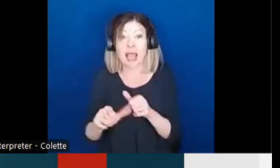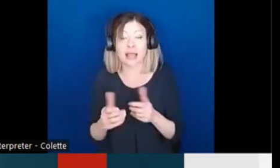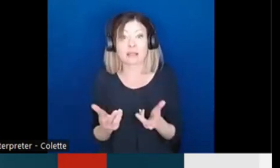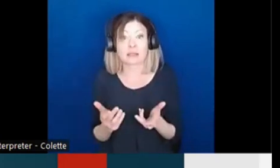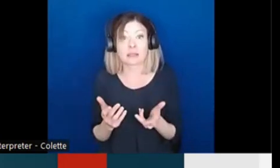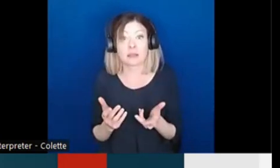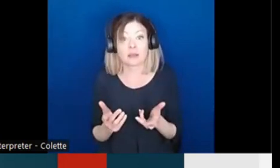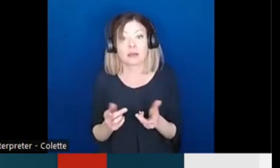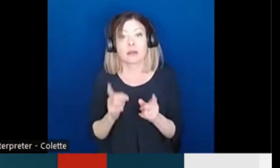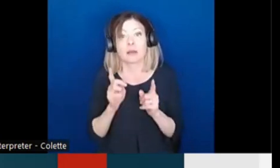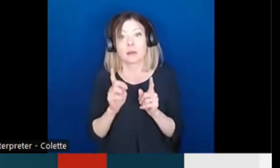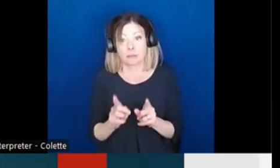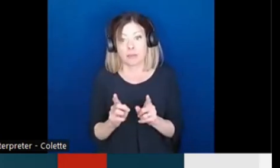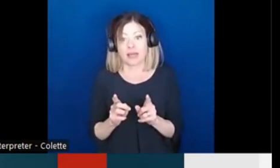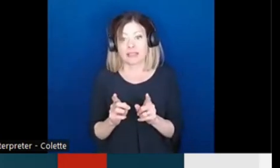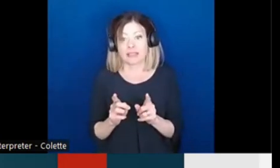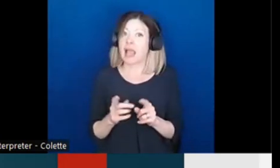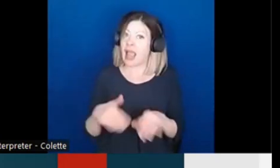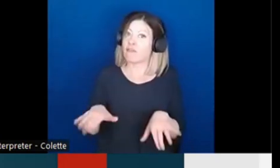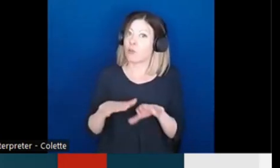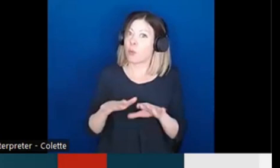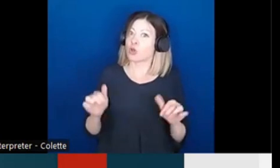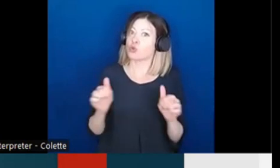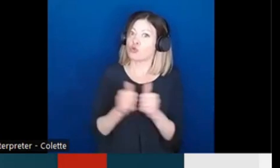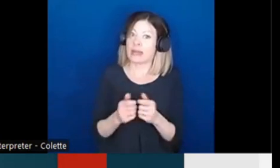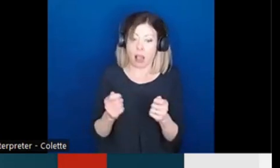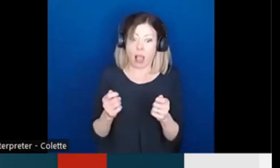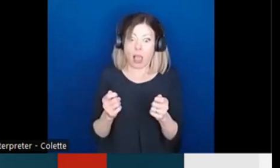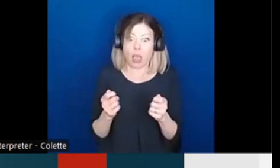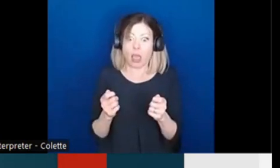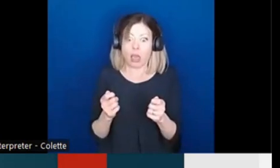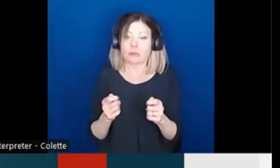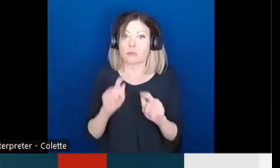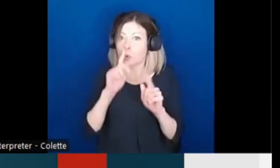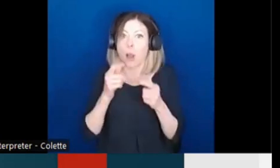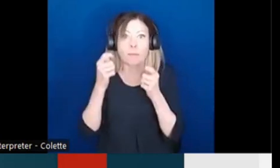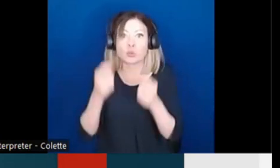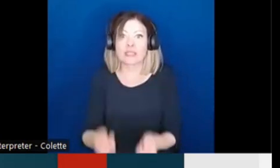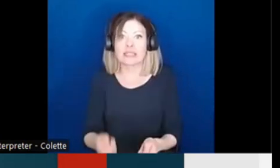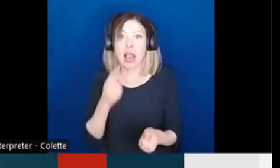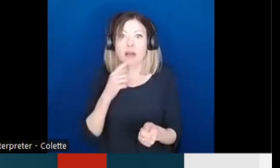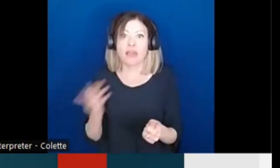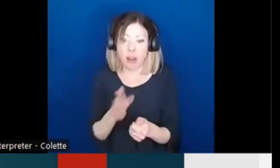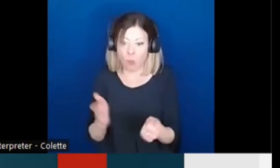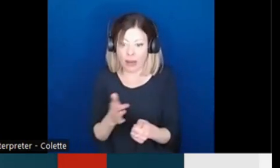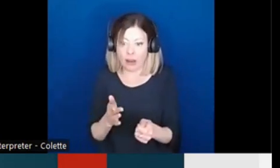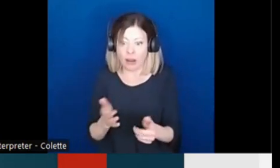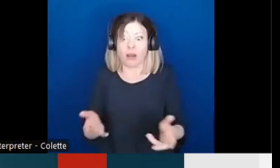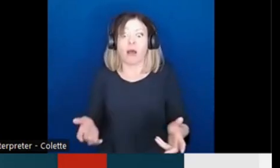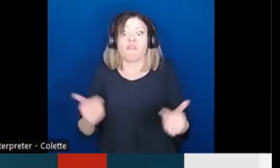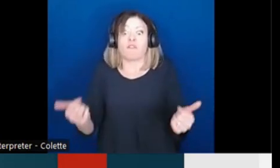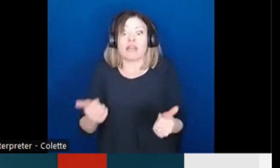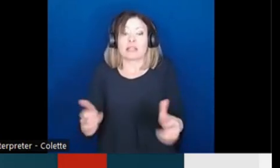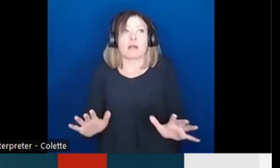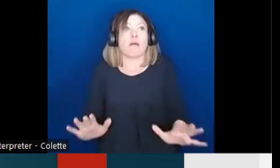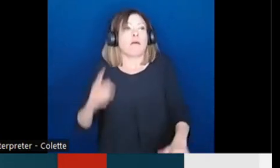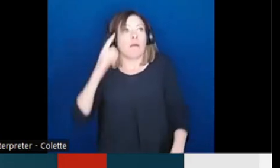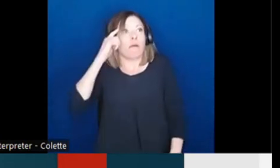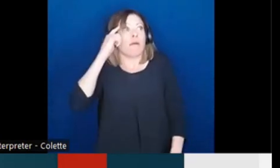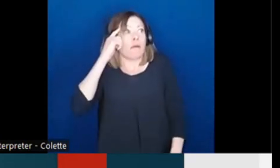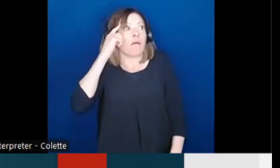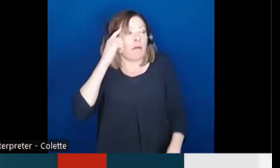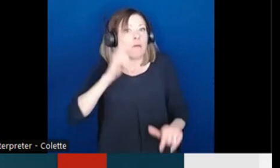be you can't stop reading it, and when you finished it, you can't stop thinking about it. Some people thought it was rather